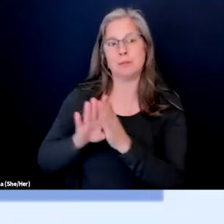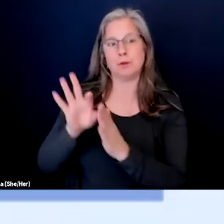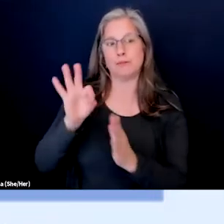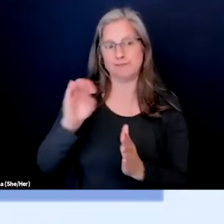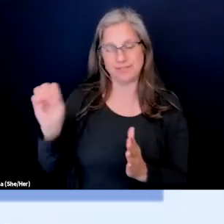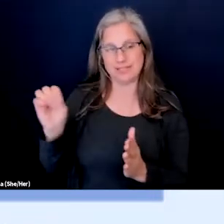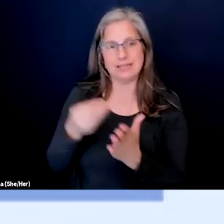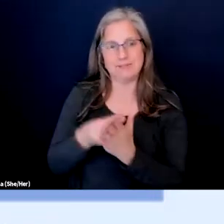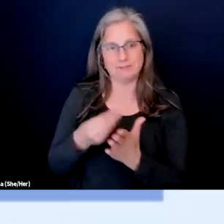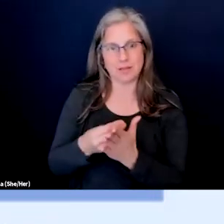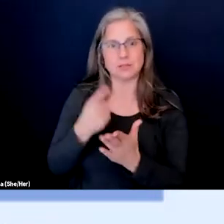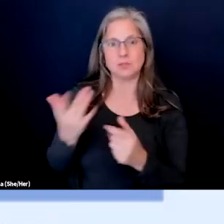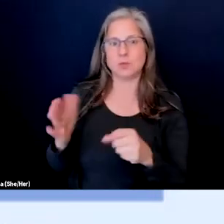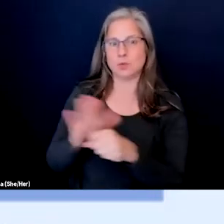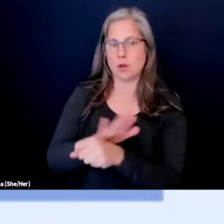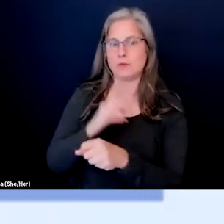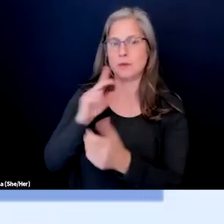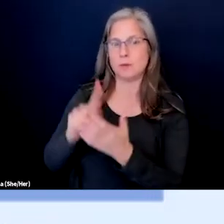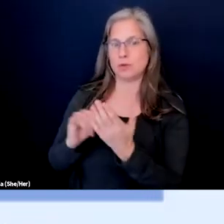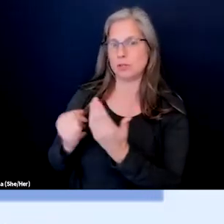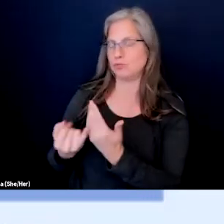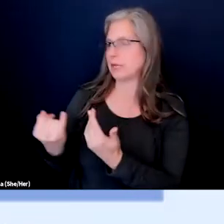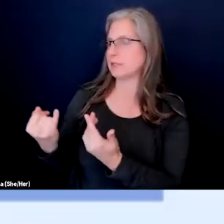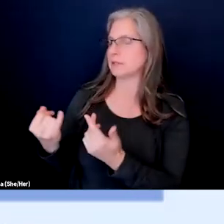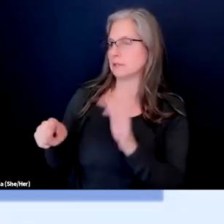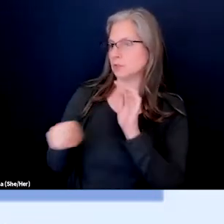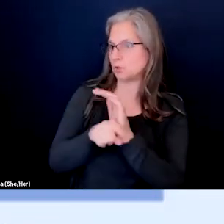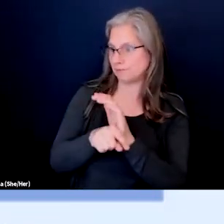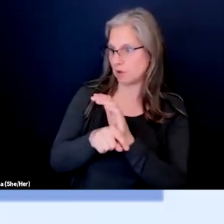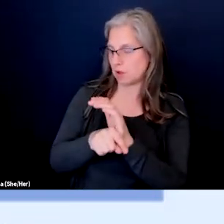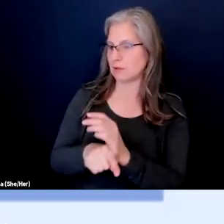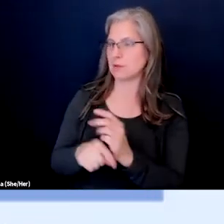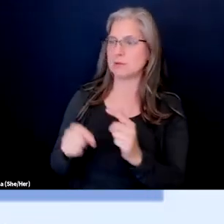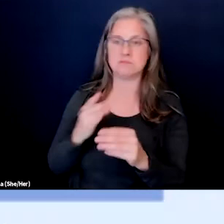done with my presentation. I'll be happy to answer questions.